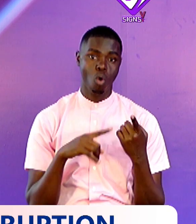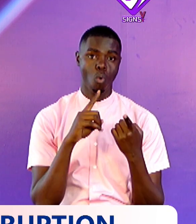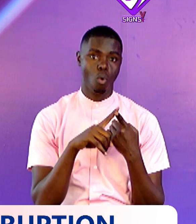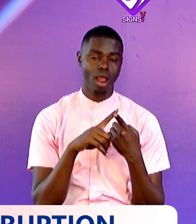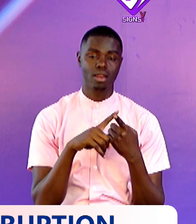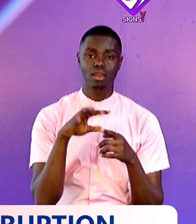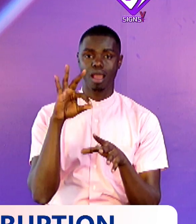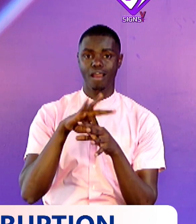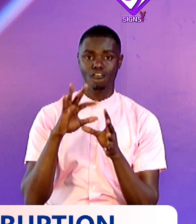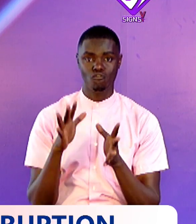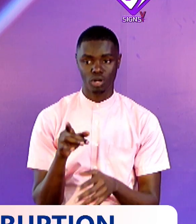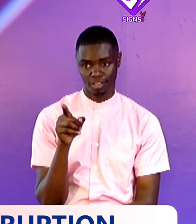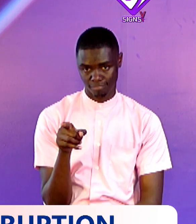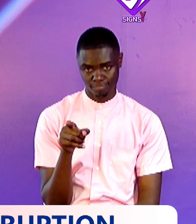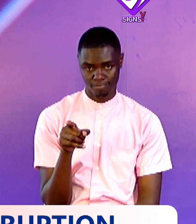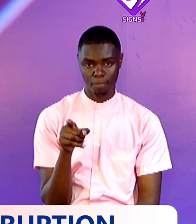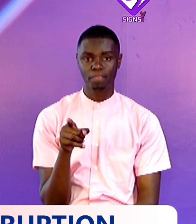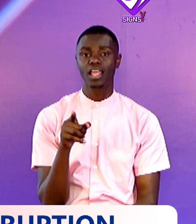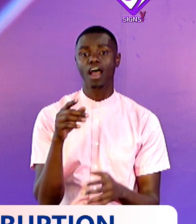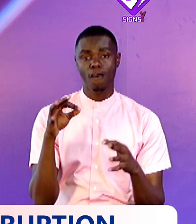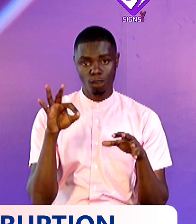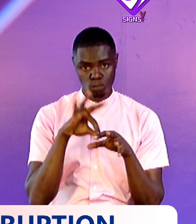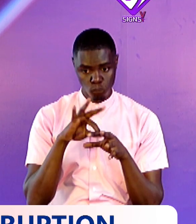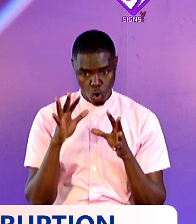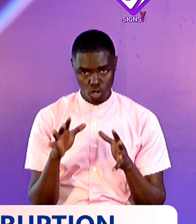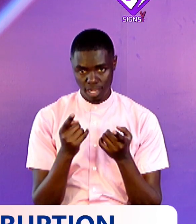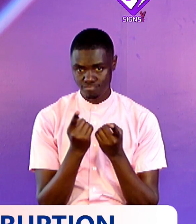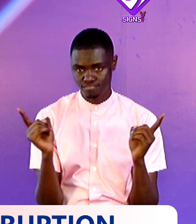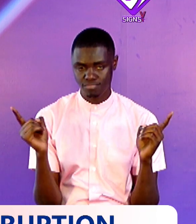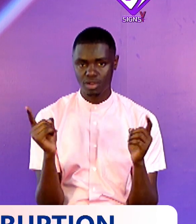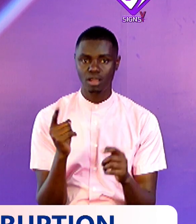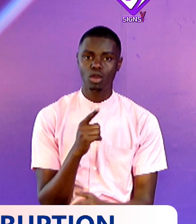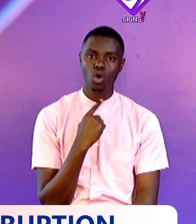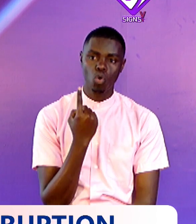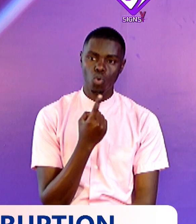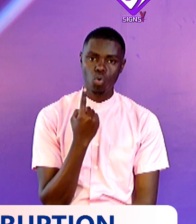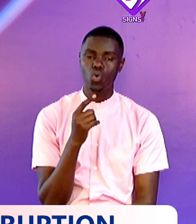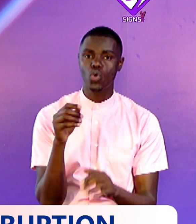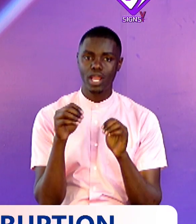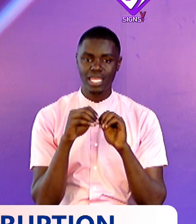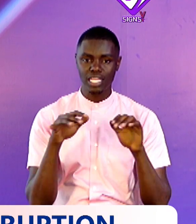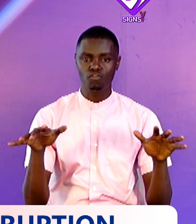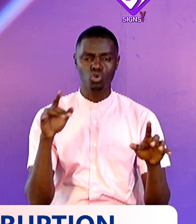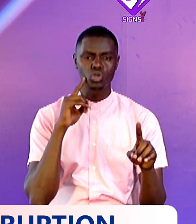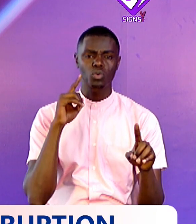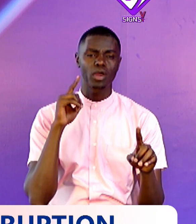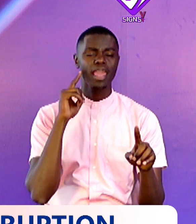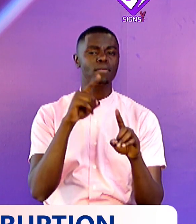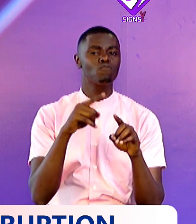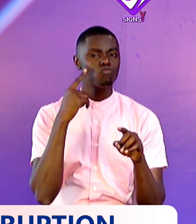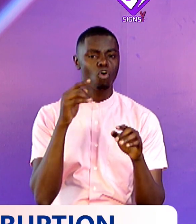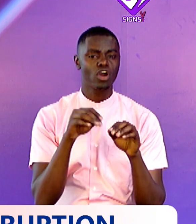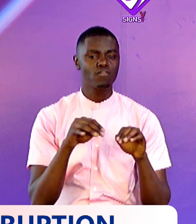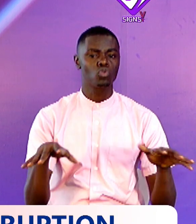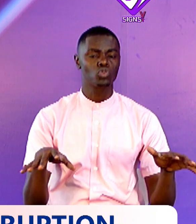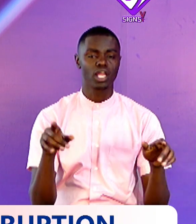the voter, the mwananchi ambaye this devolution was intended for. Okay.